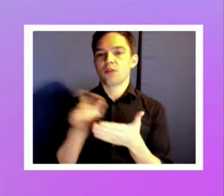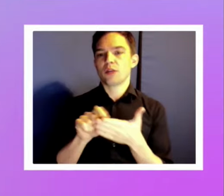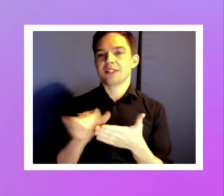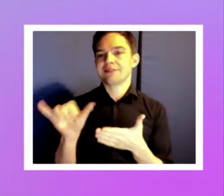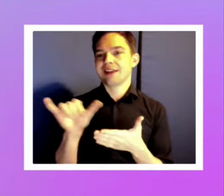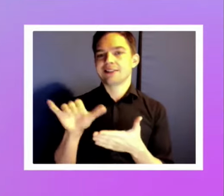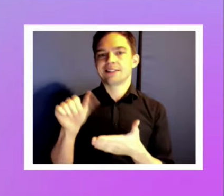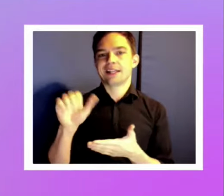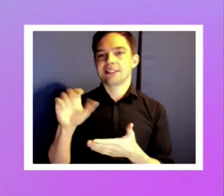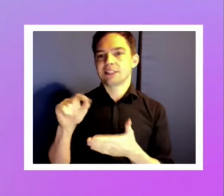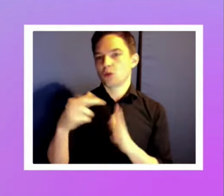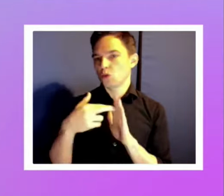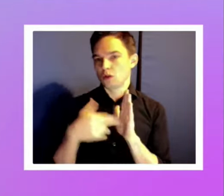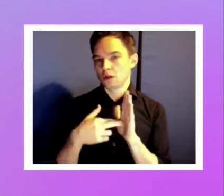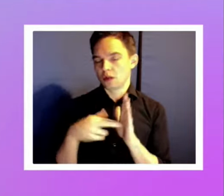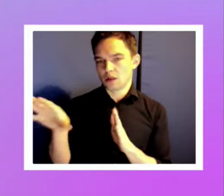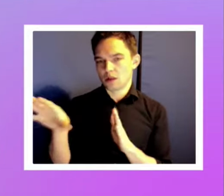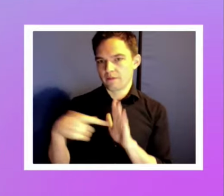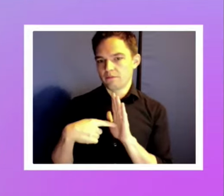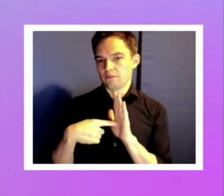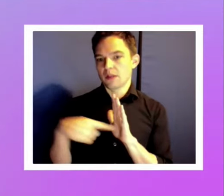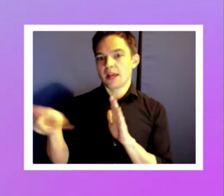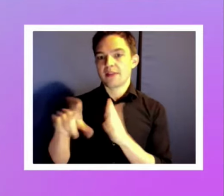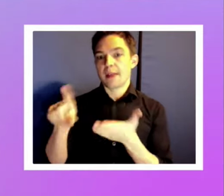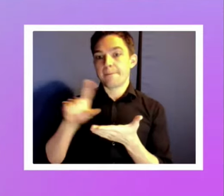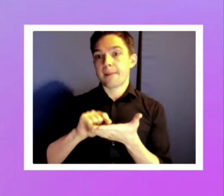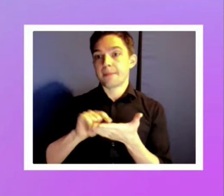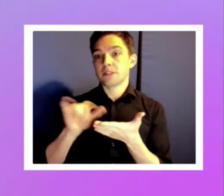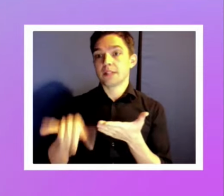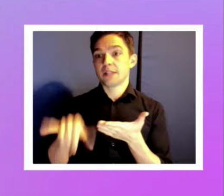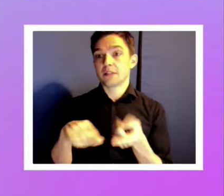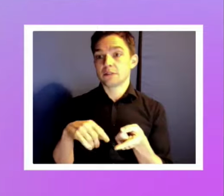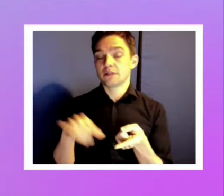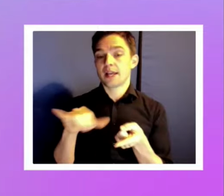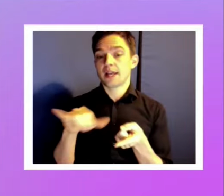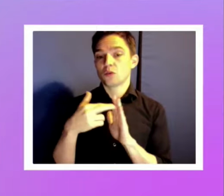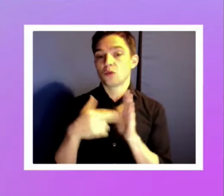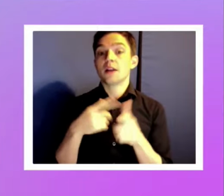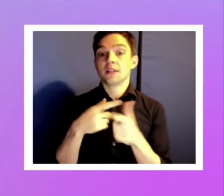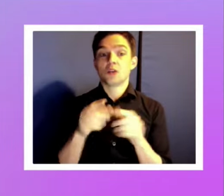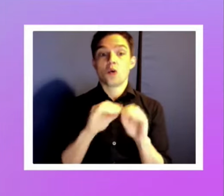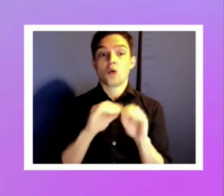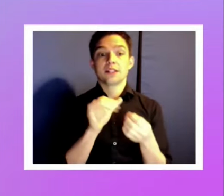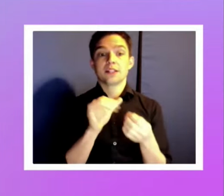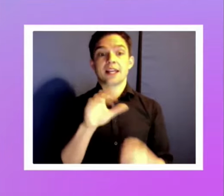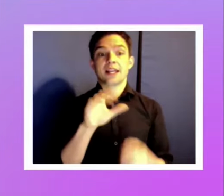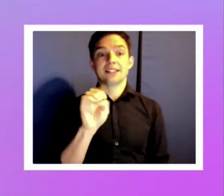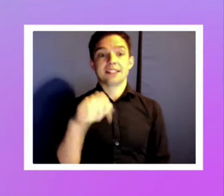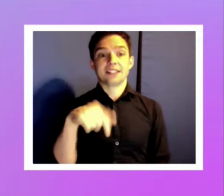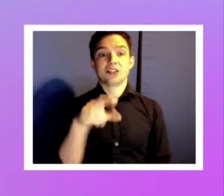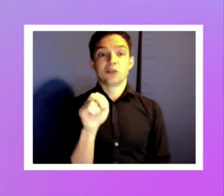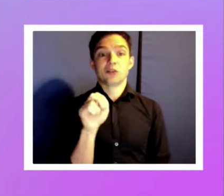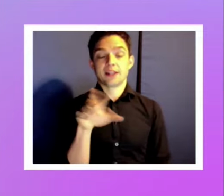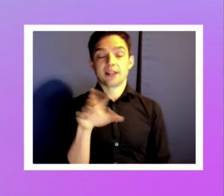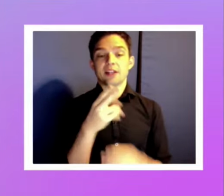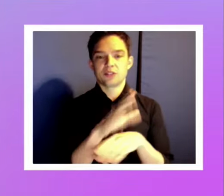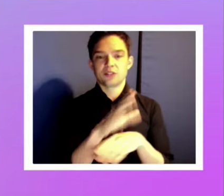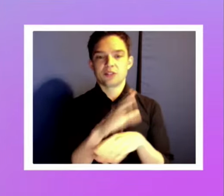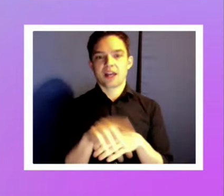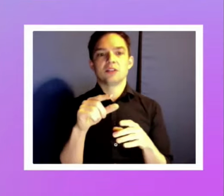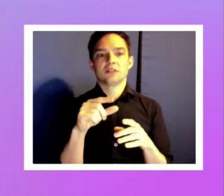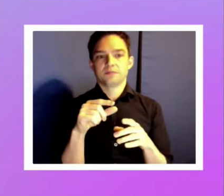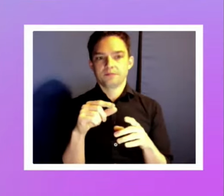rule, and they publish that rule, then an organization like DQ can use that rule and implement it in